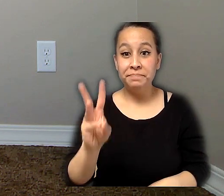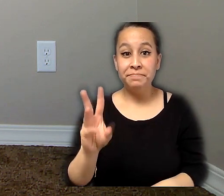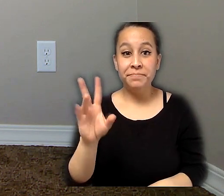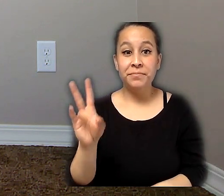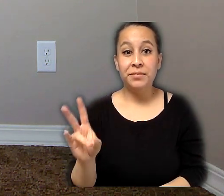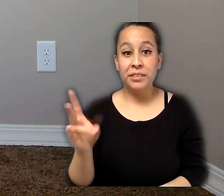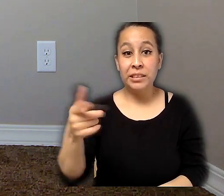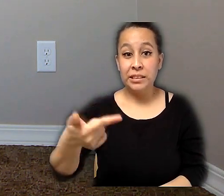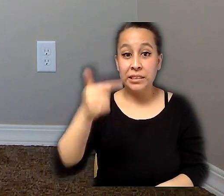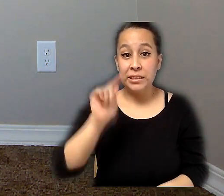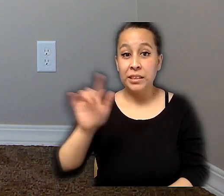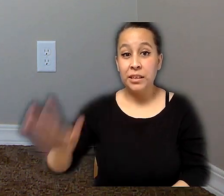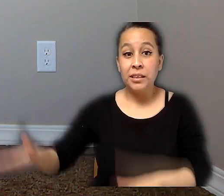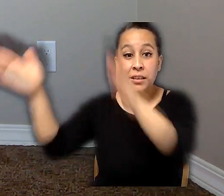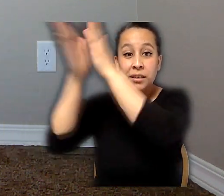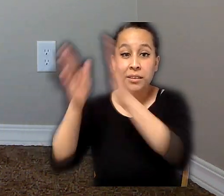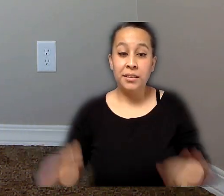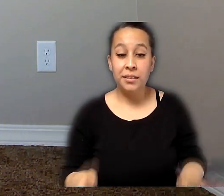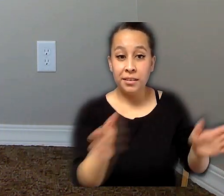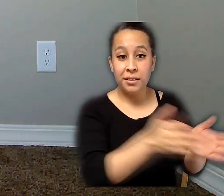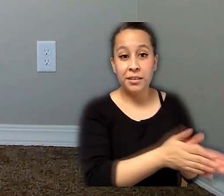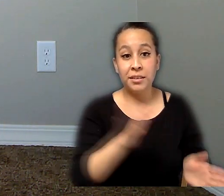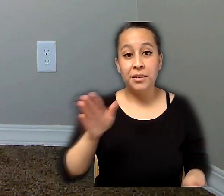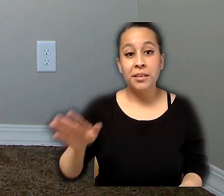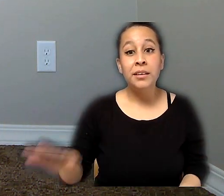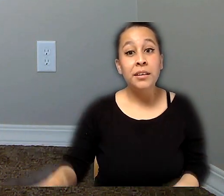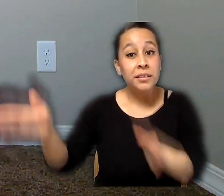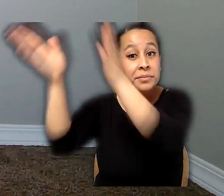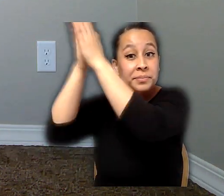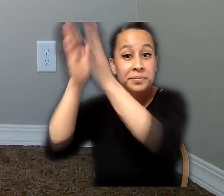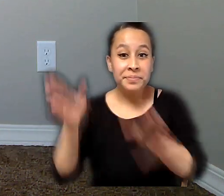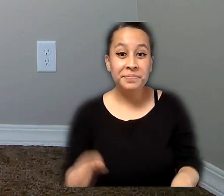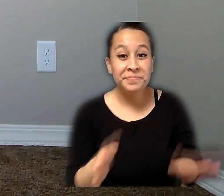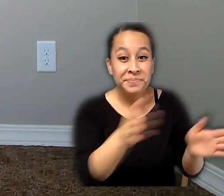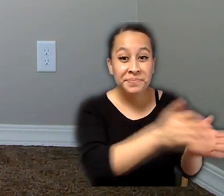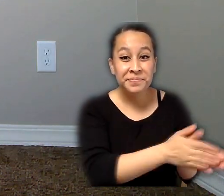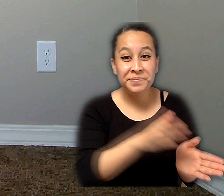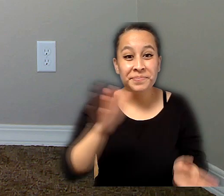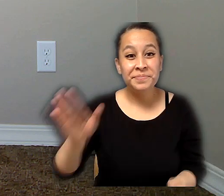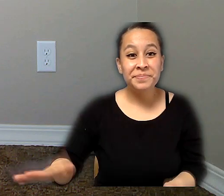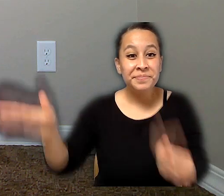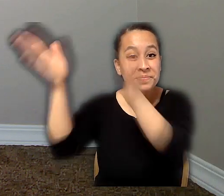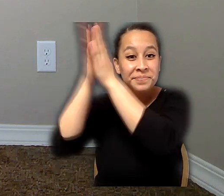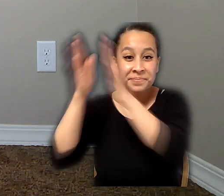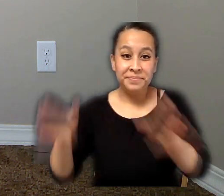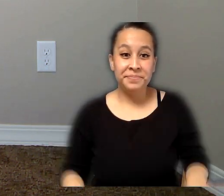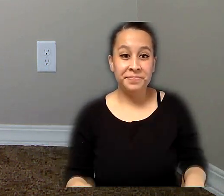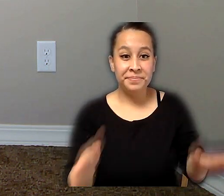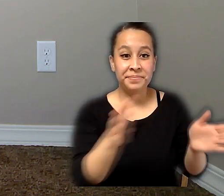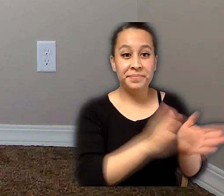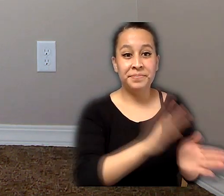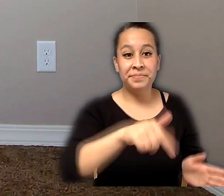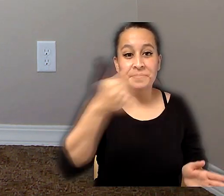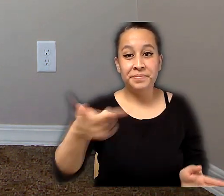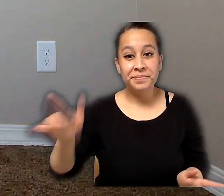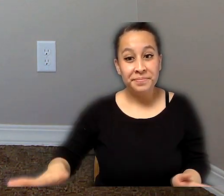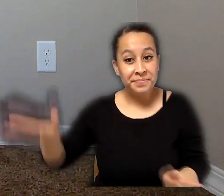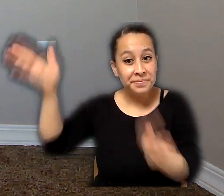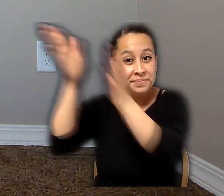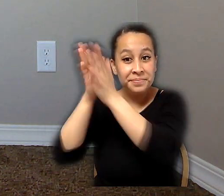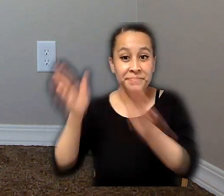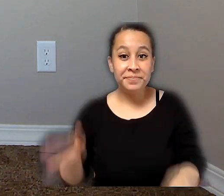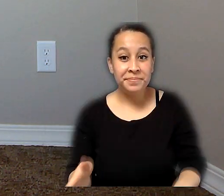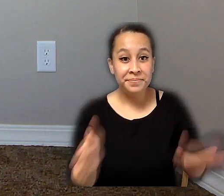5, 6, I go. Step, clap, step, clap. You go step, clap, step, clap. Step, clap, step, clap. Go